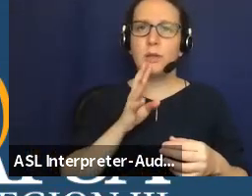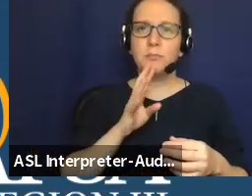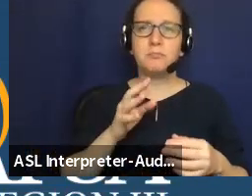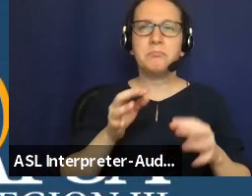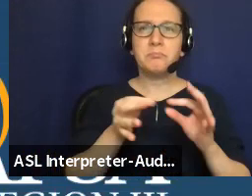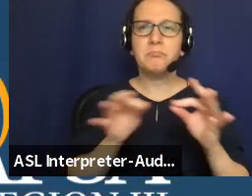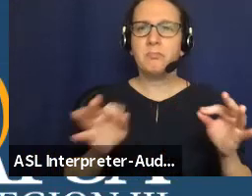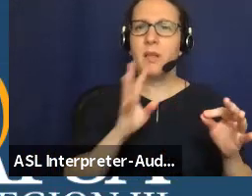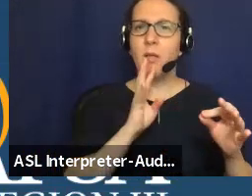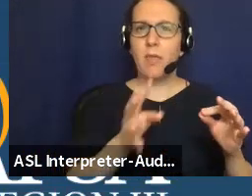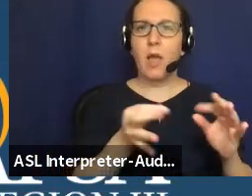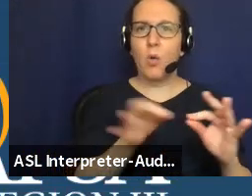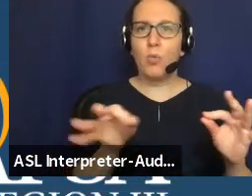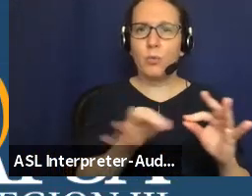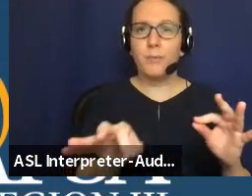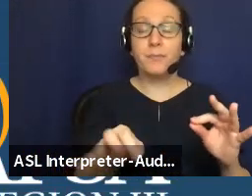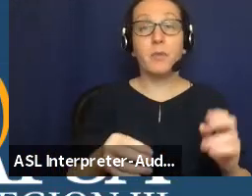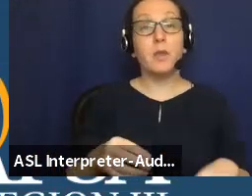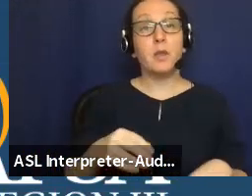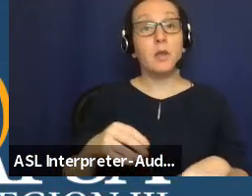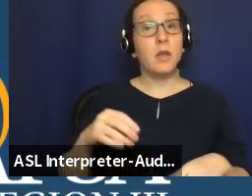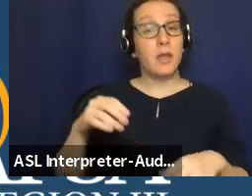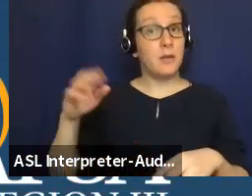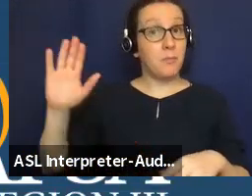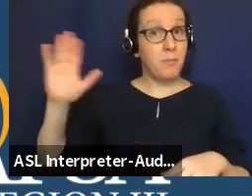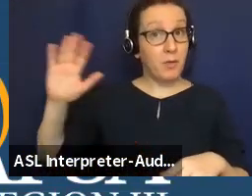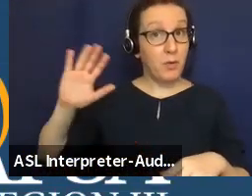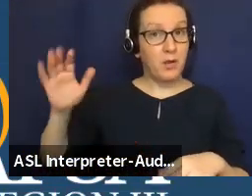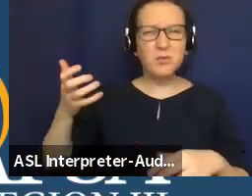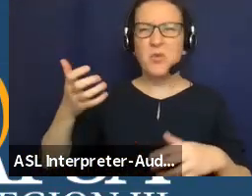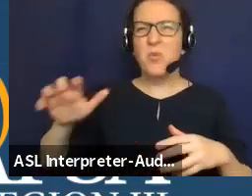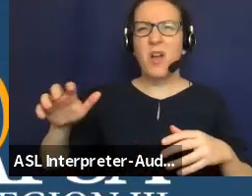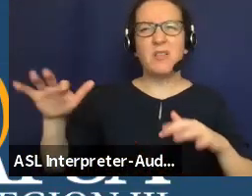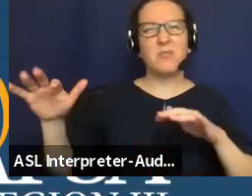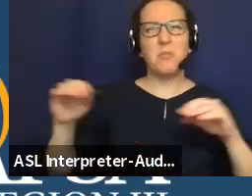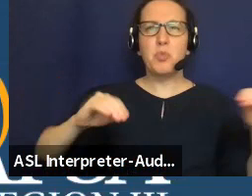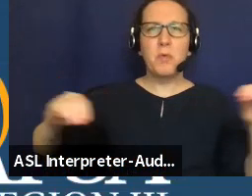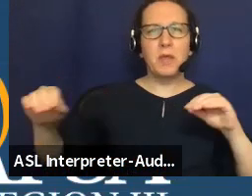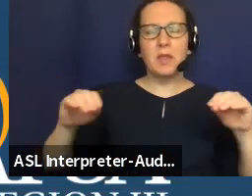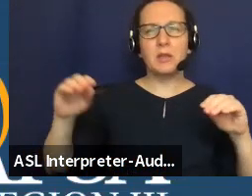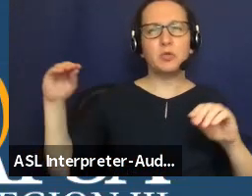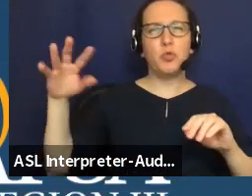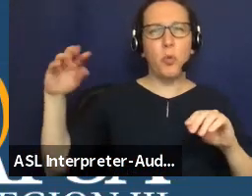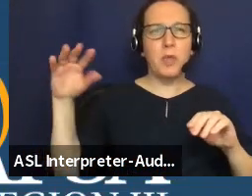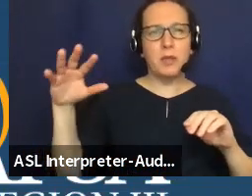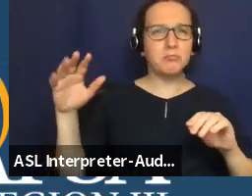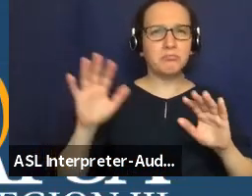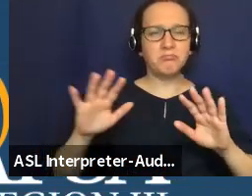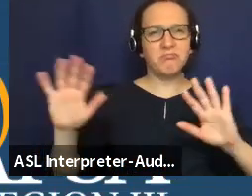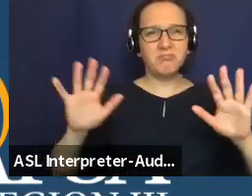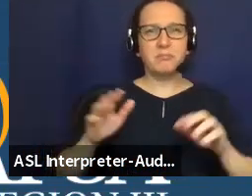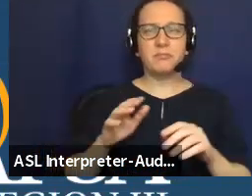try to use things that do not have flashing or strobing animations. And then the last group